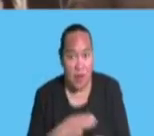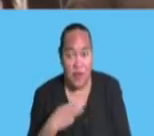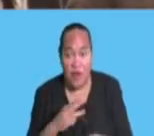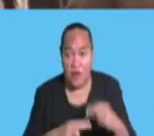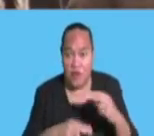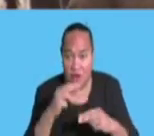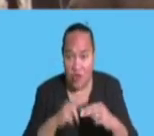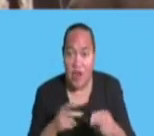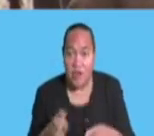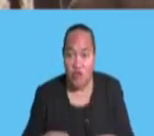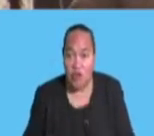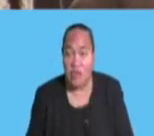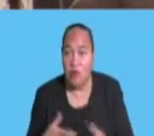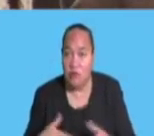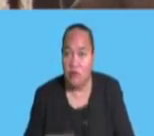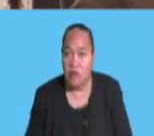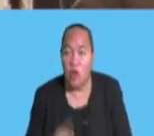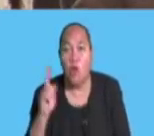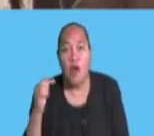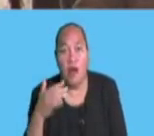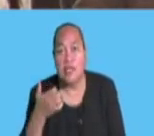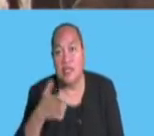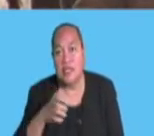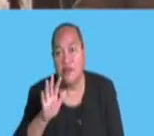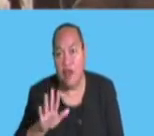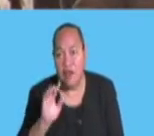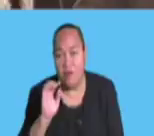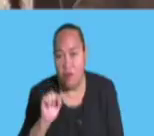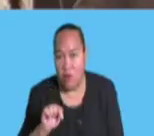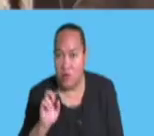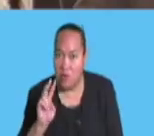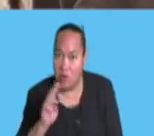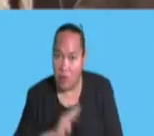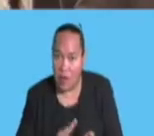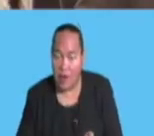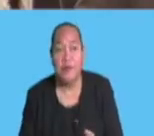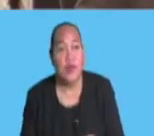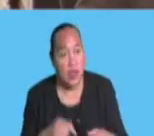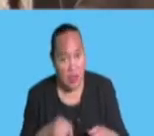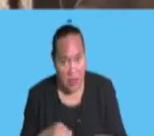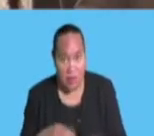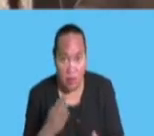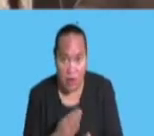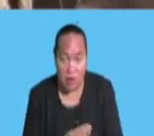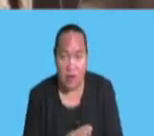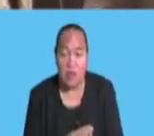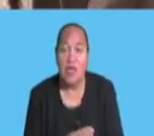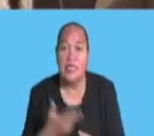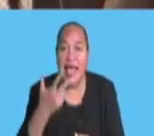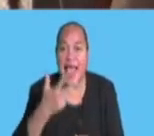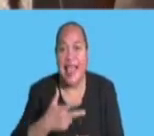for 2018-19 was 165.2 million, and for the 29 to 20 budget, this now stands